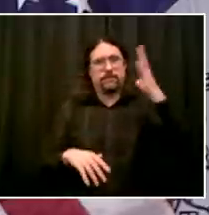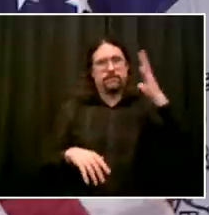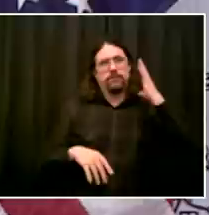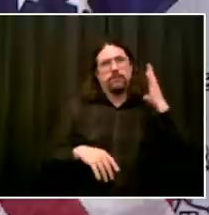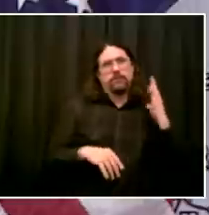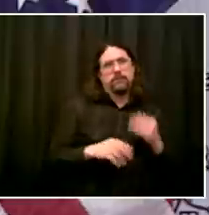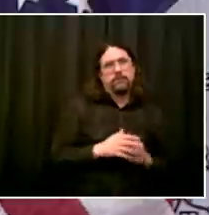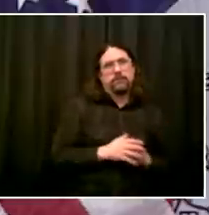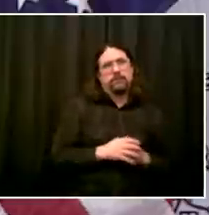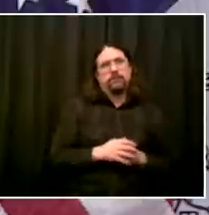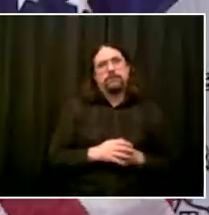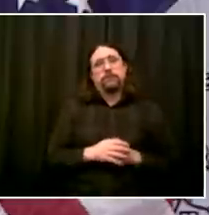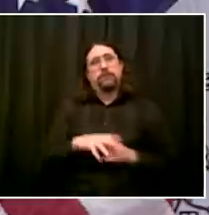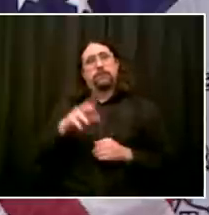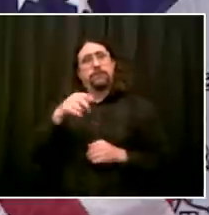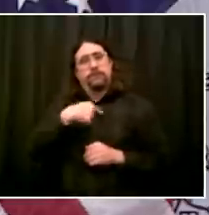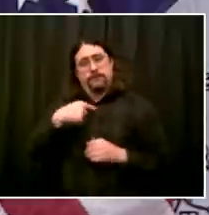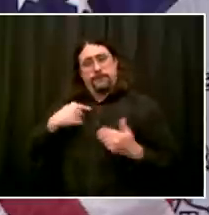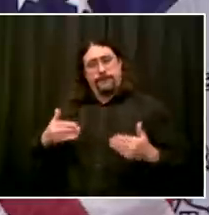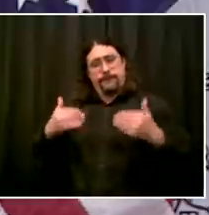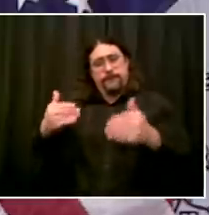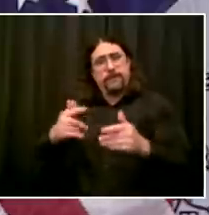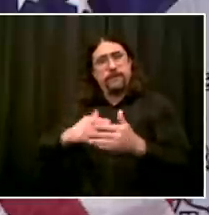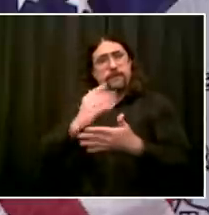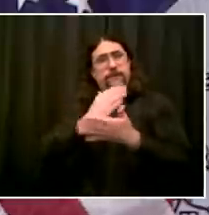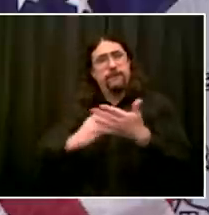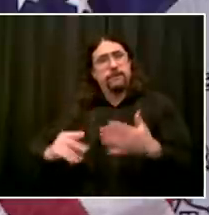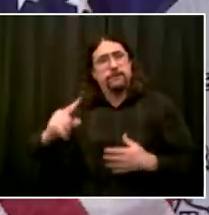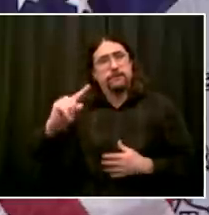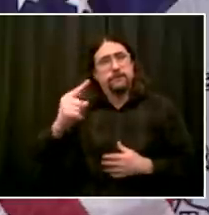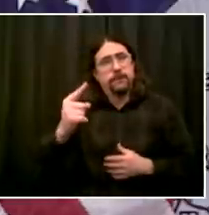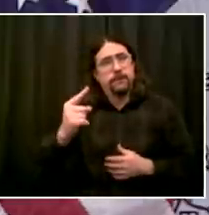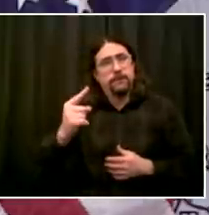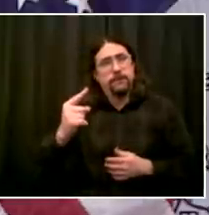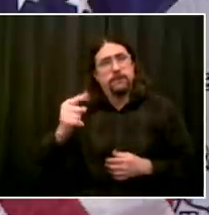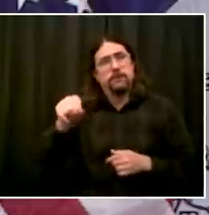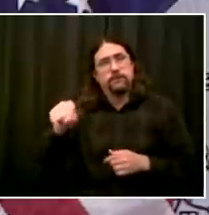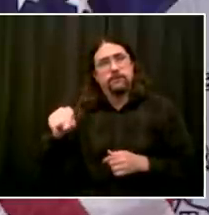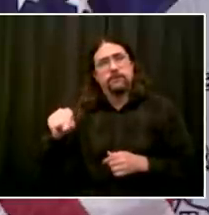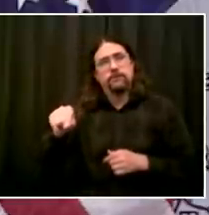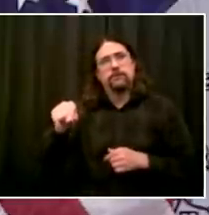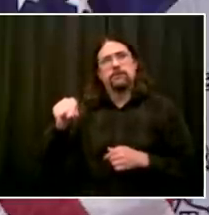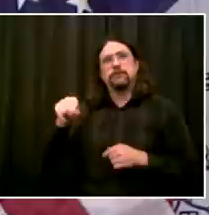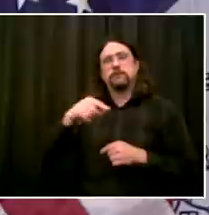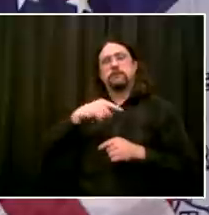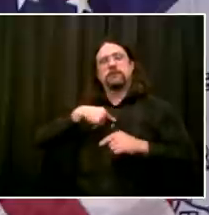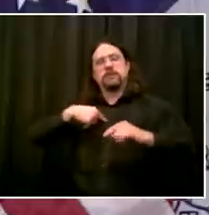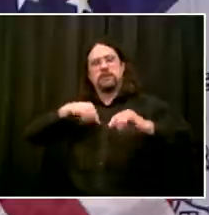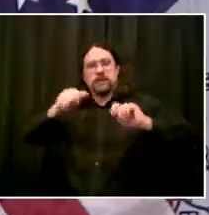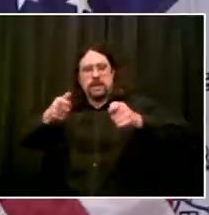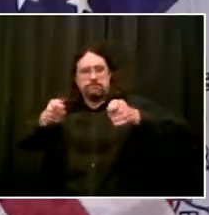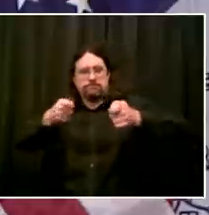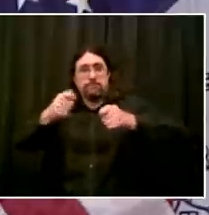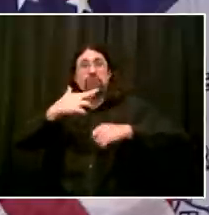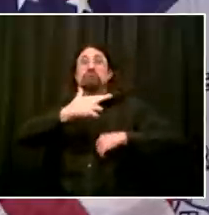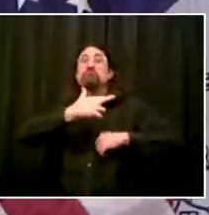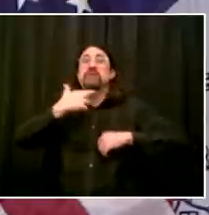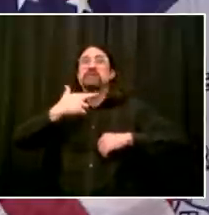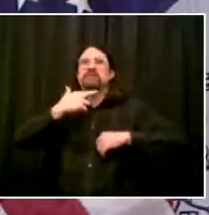I believe, a very sharp form of risk mitigation. And that's the way we're structuring it. I think the state standards make a lot of sense. They're